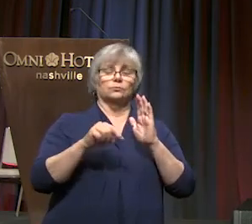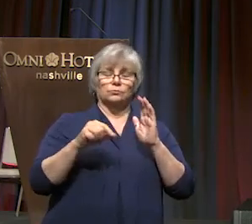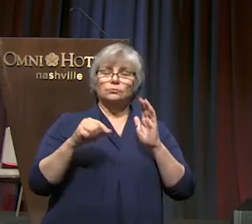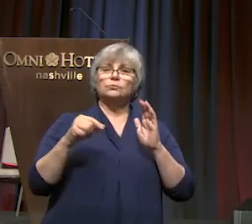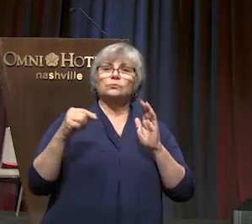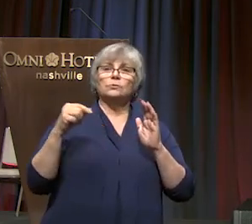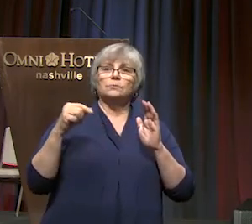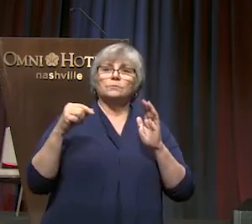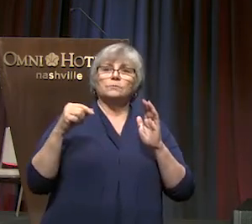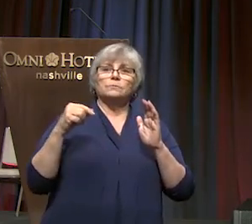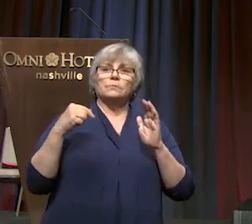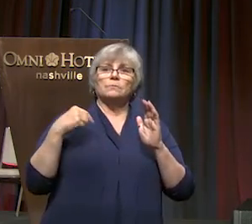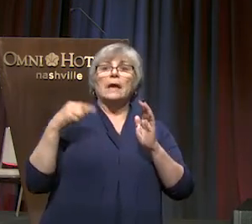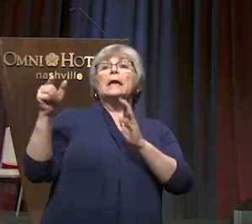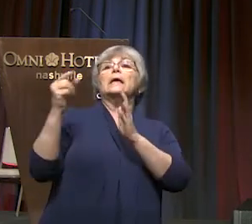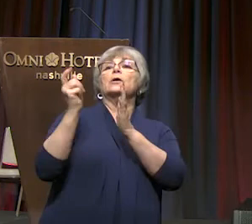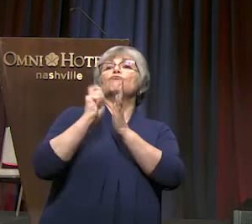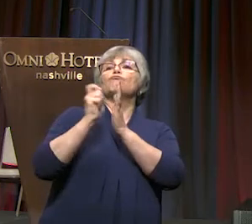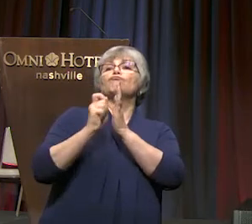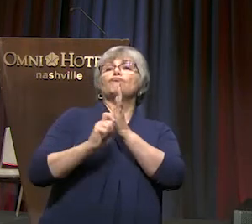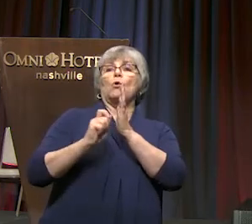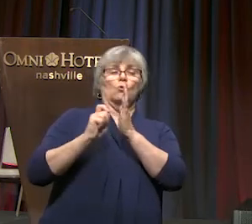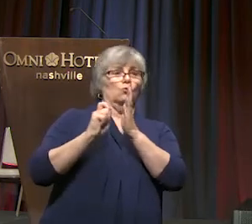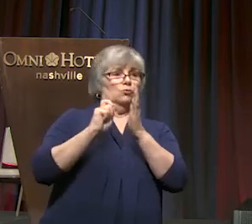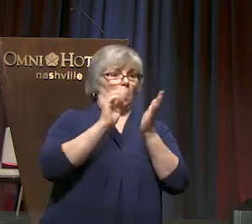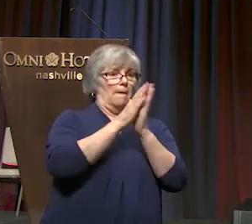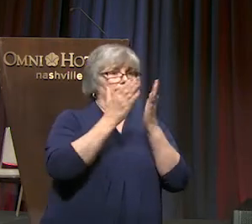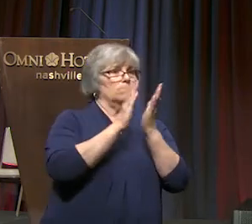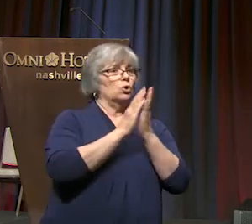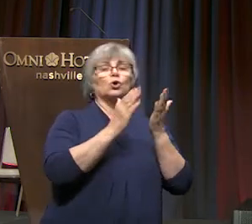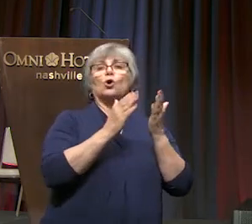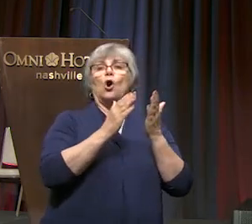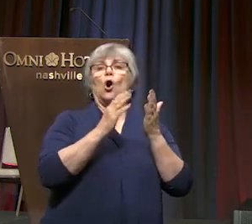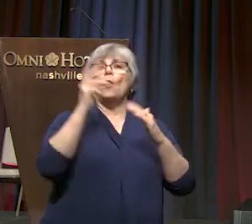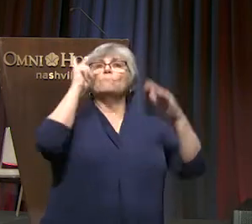He wrote a book on prophetic imagination.